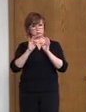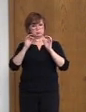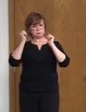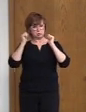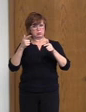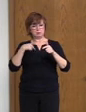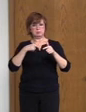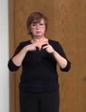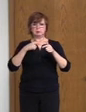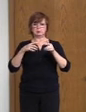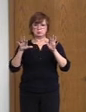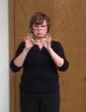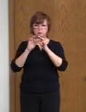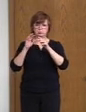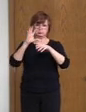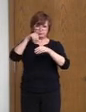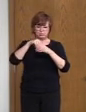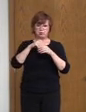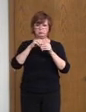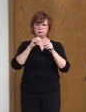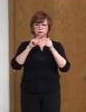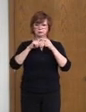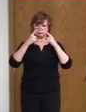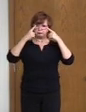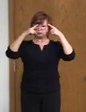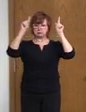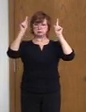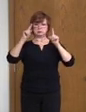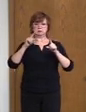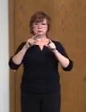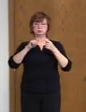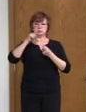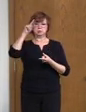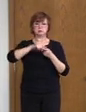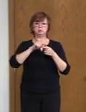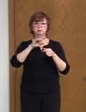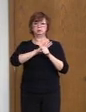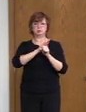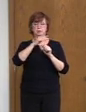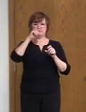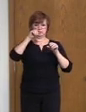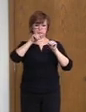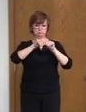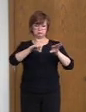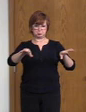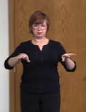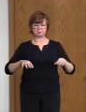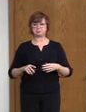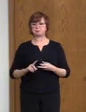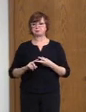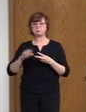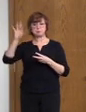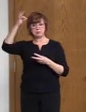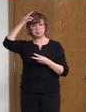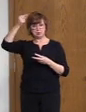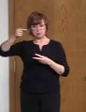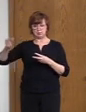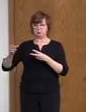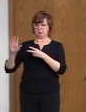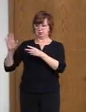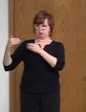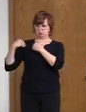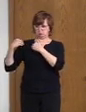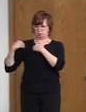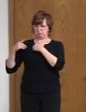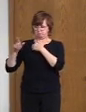we all have had a role to play. The federal government's job is to approve the vaccines and to provide them to us as quickly as